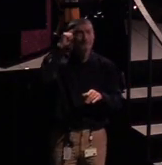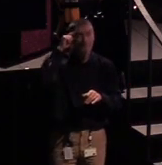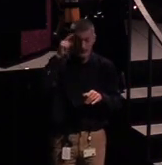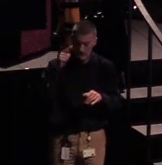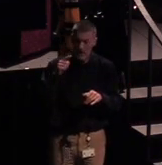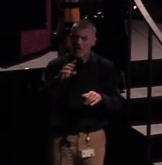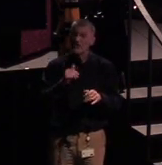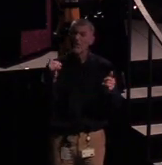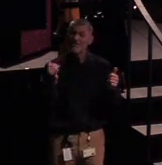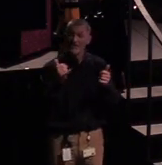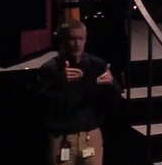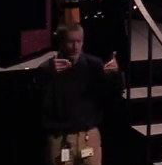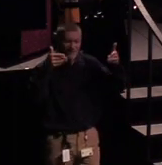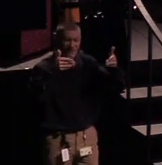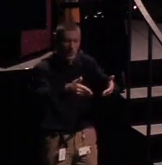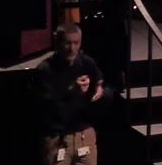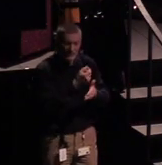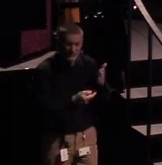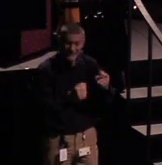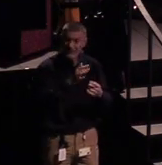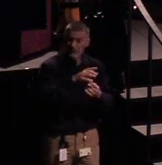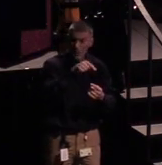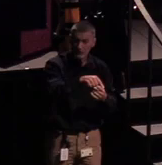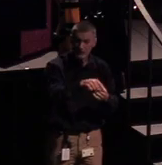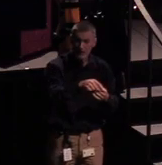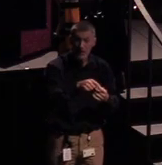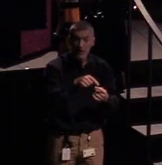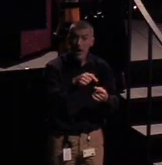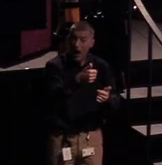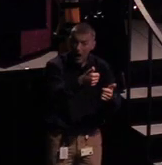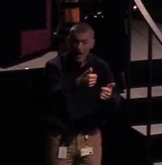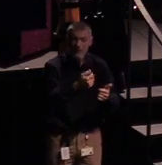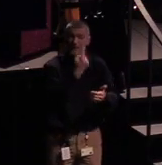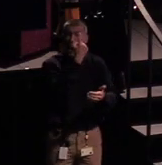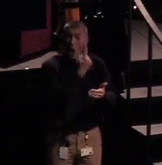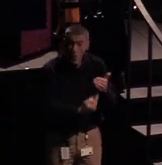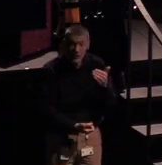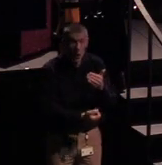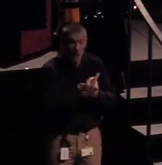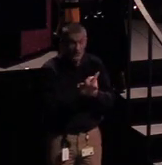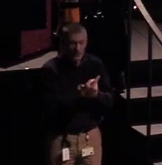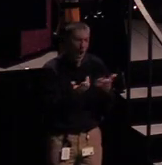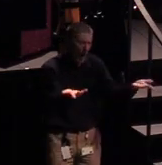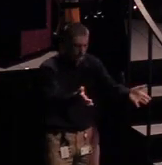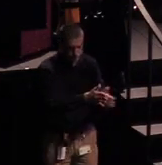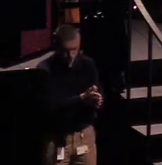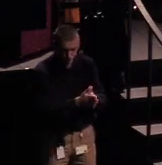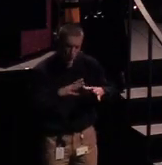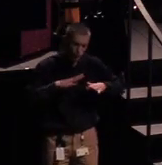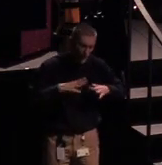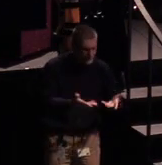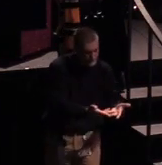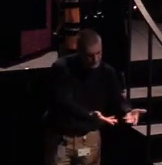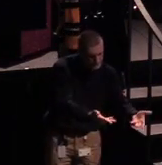important but that shouldn't be the only time that people are programs or the only time we think about the need for rest as part of our